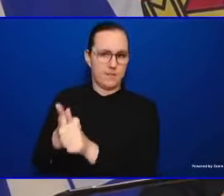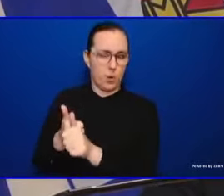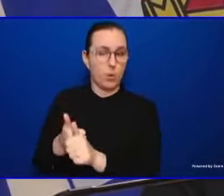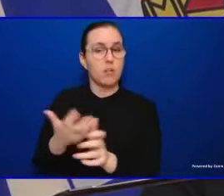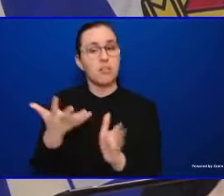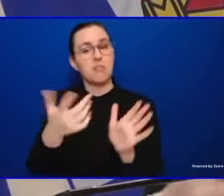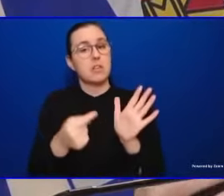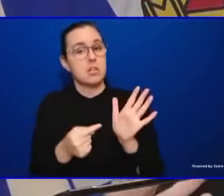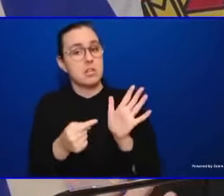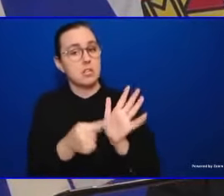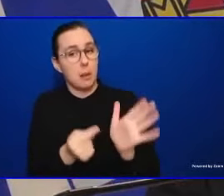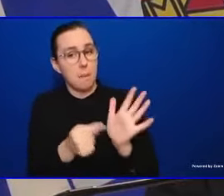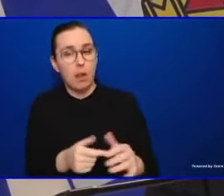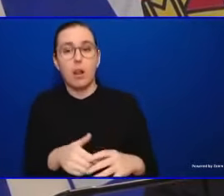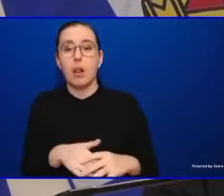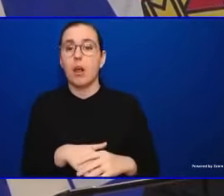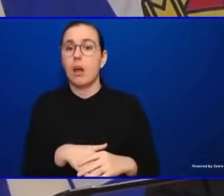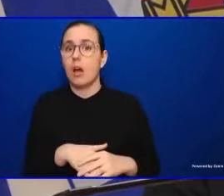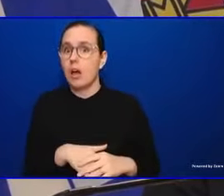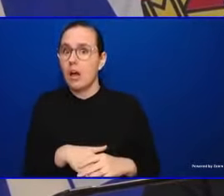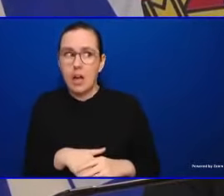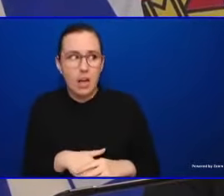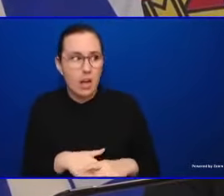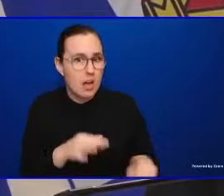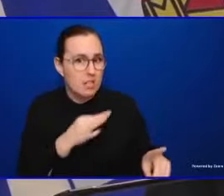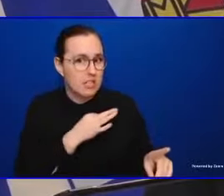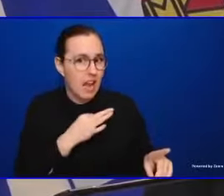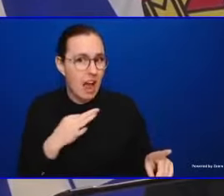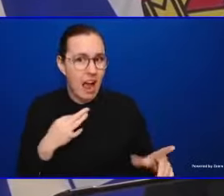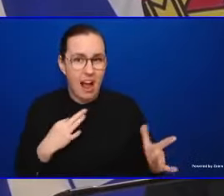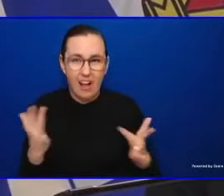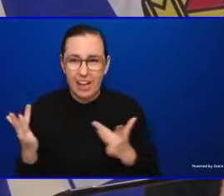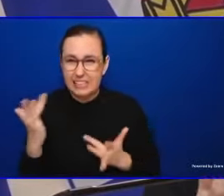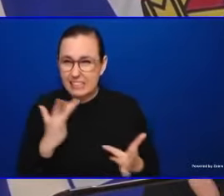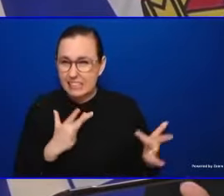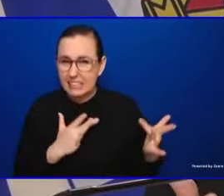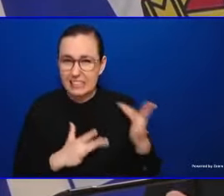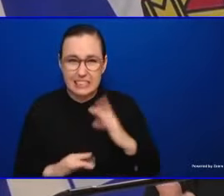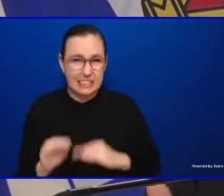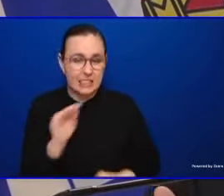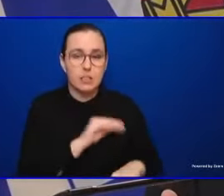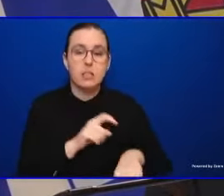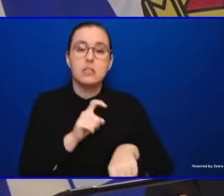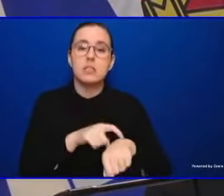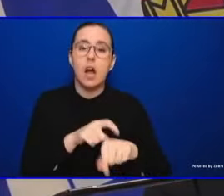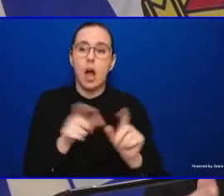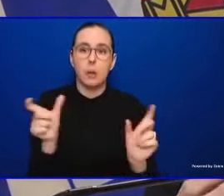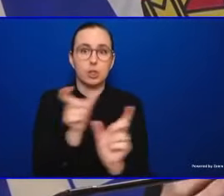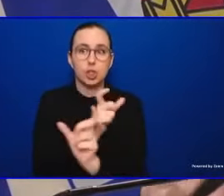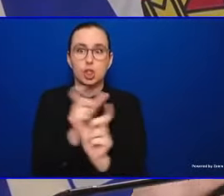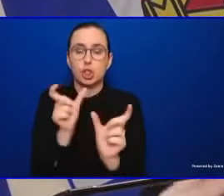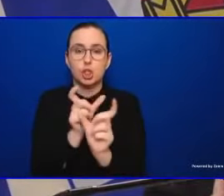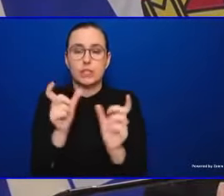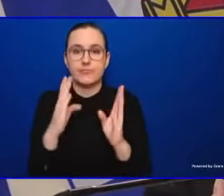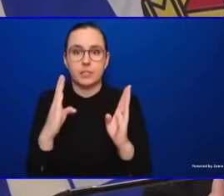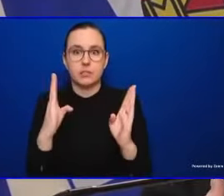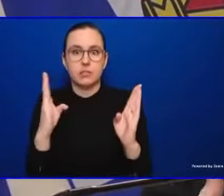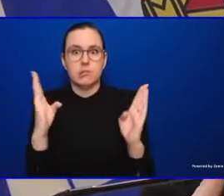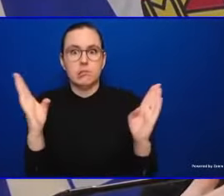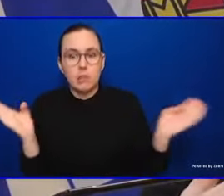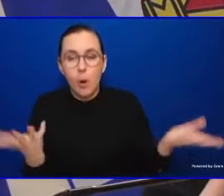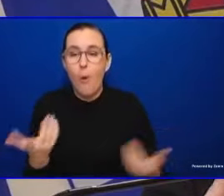hours, having people work in different areas. So there's a whole series of things that we do to try and